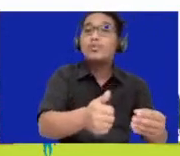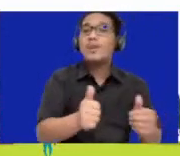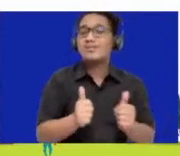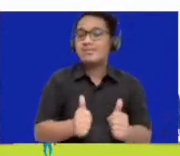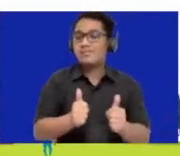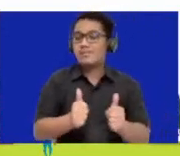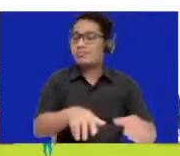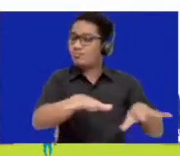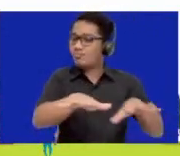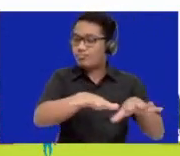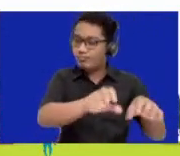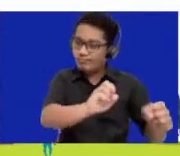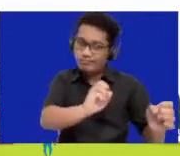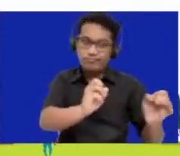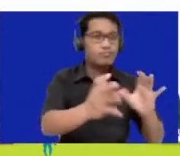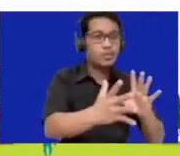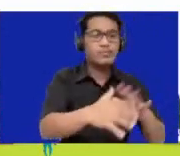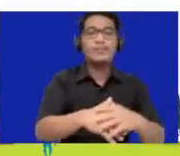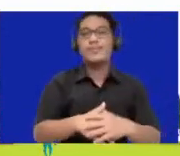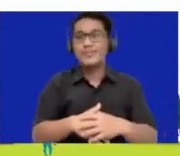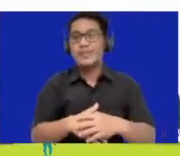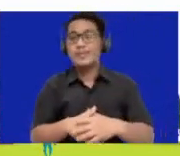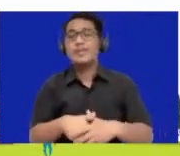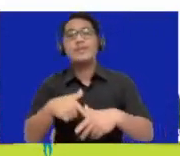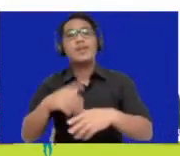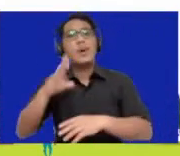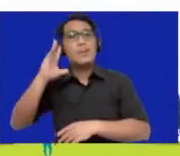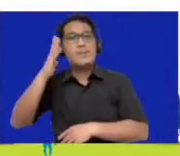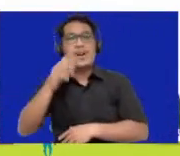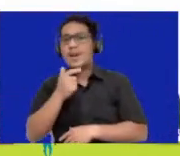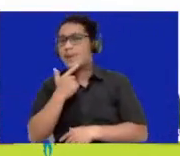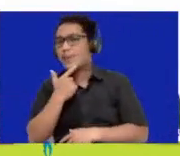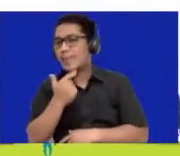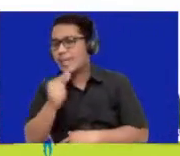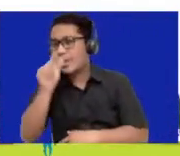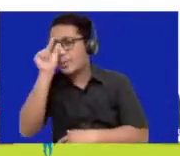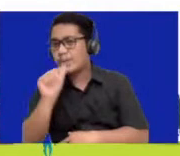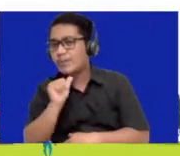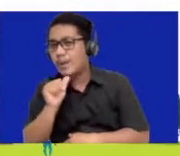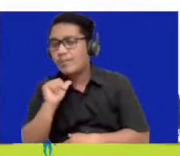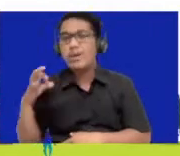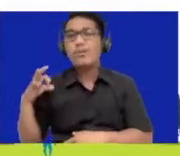important role for these youth volunteers that we have.